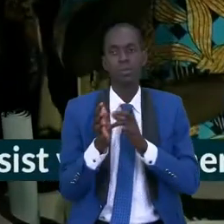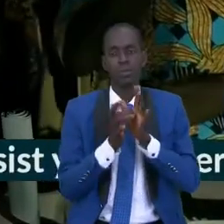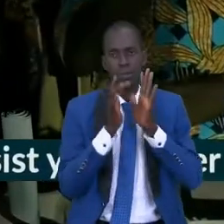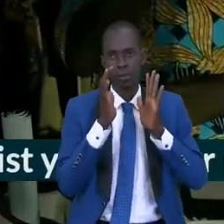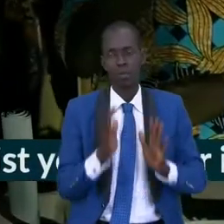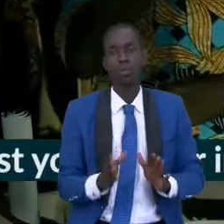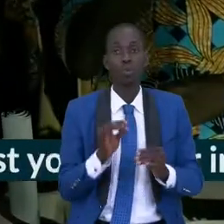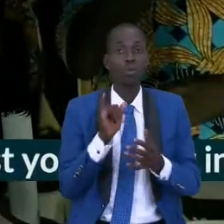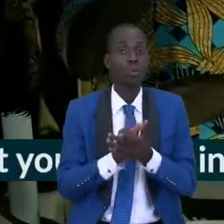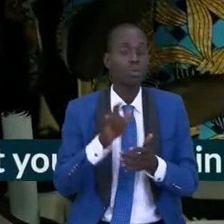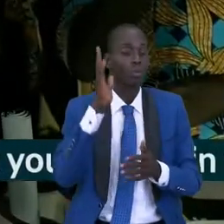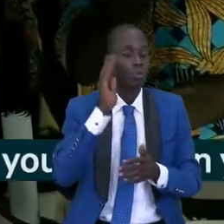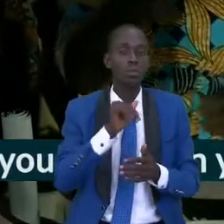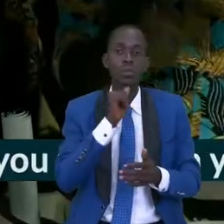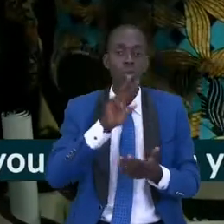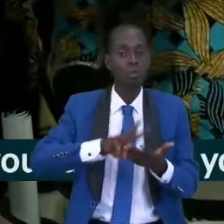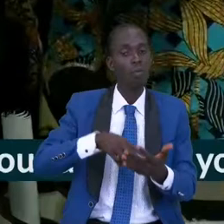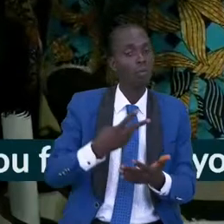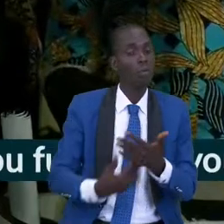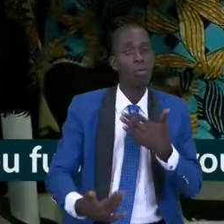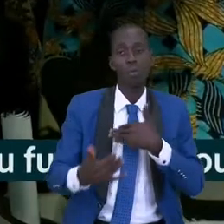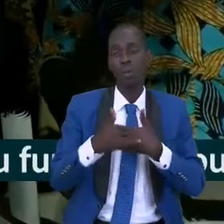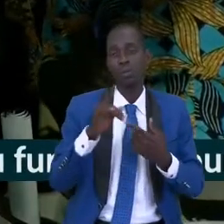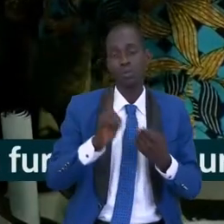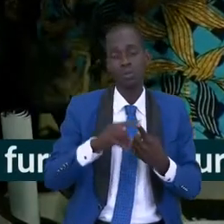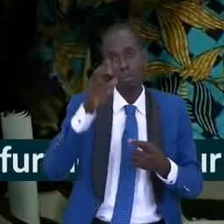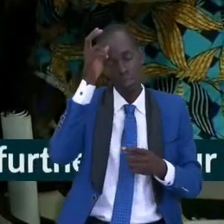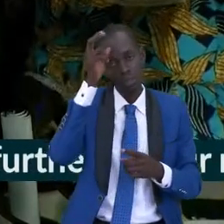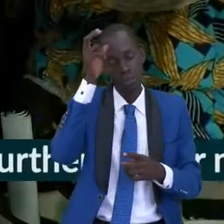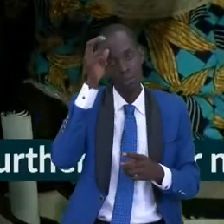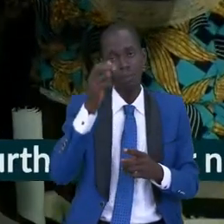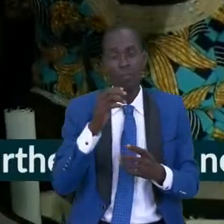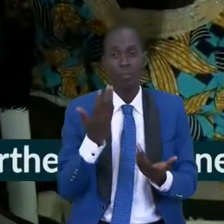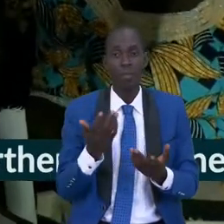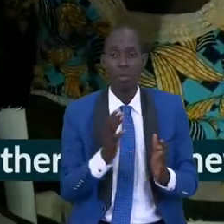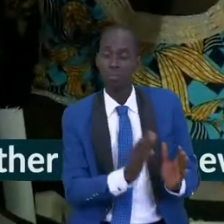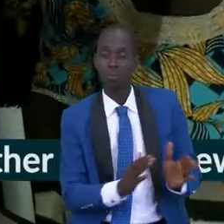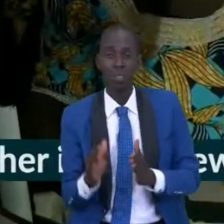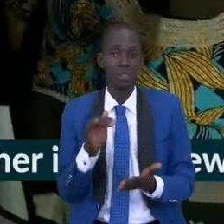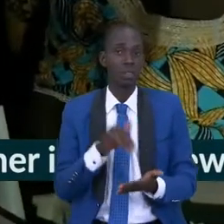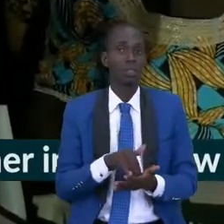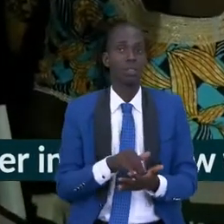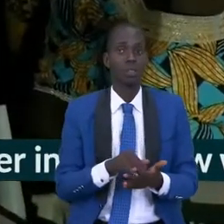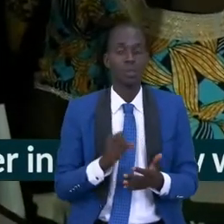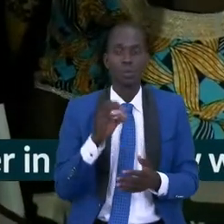Let us not concentrate in one place. Some will go to the far back,